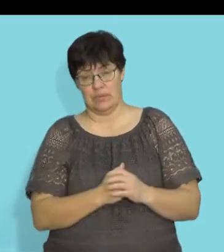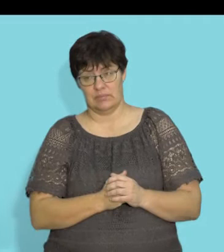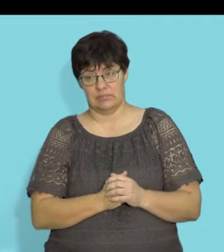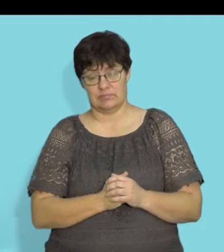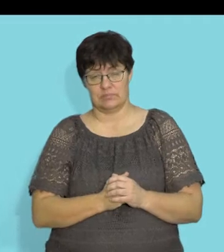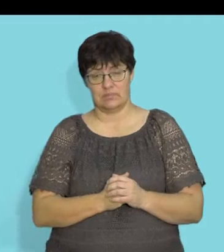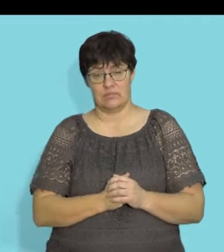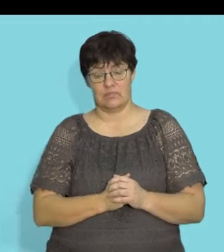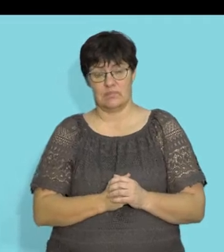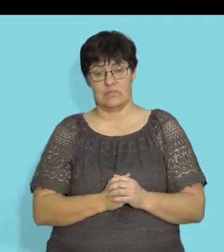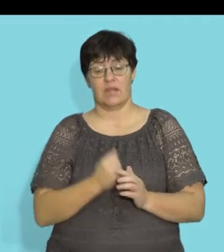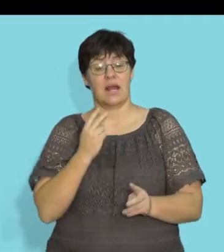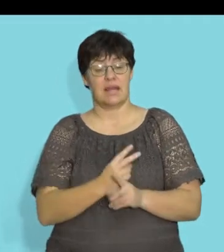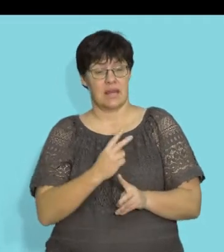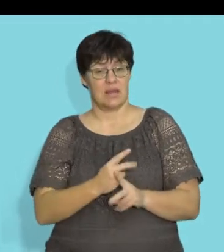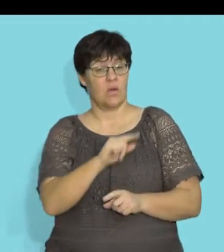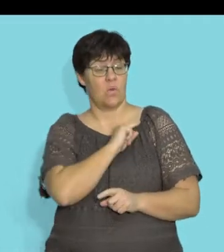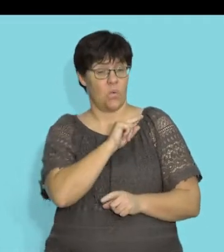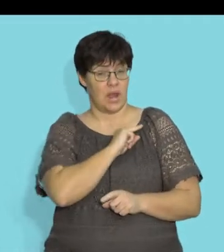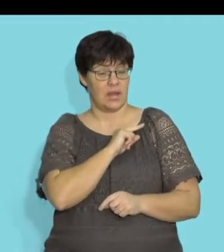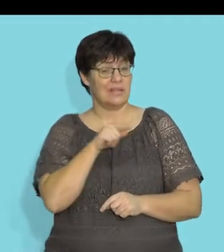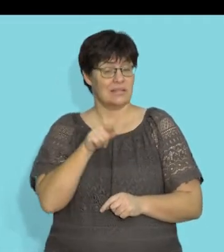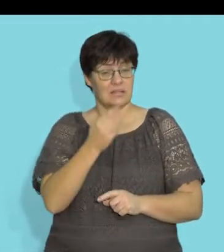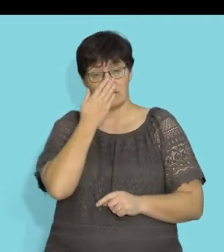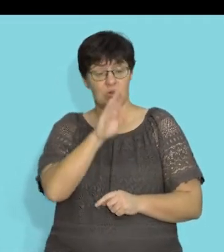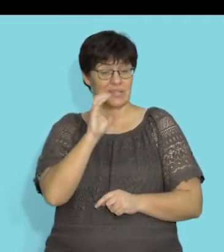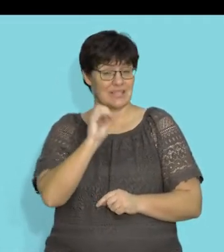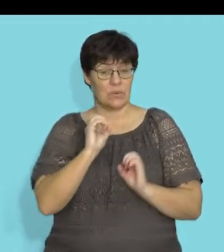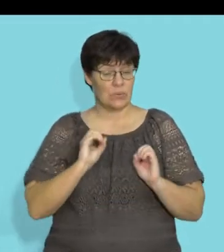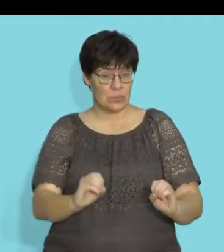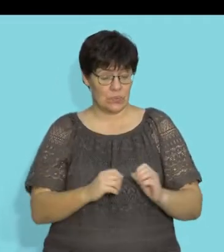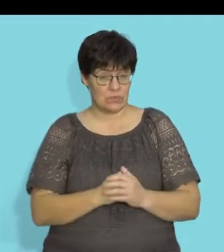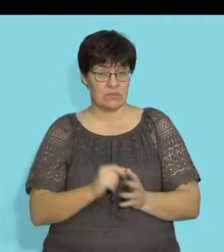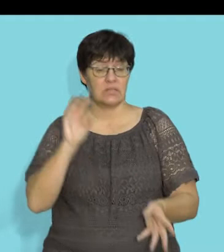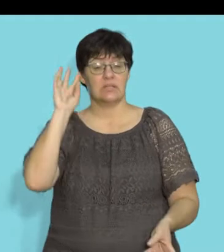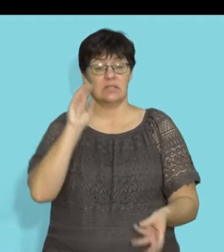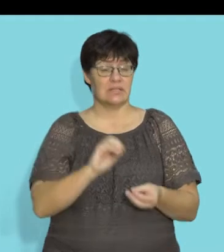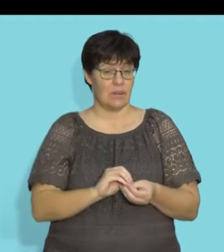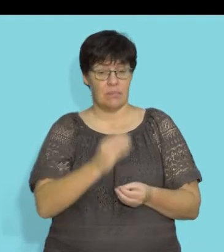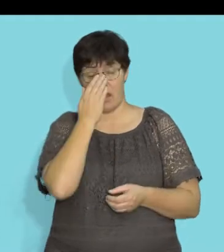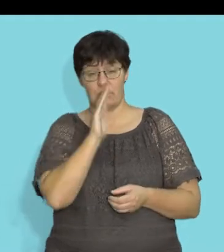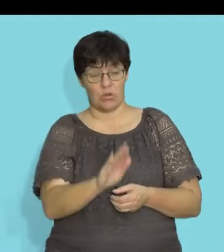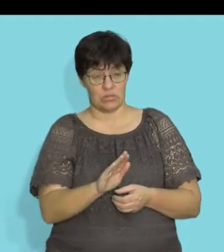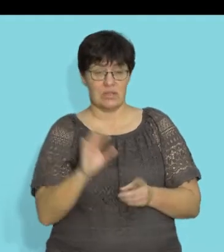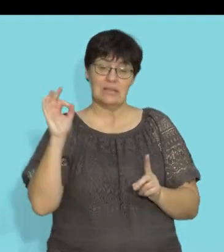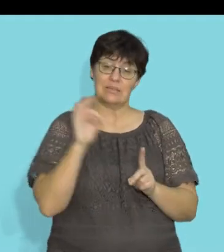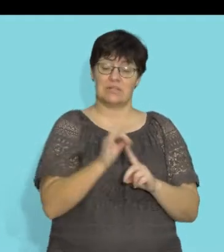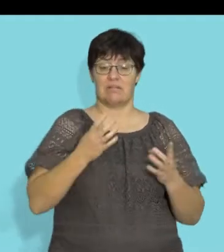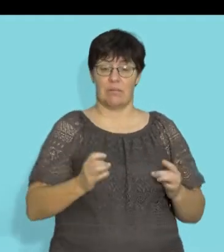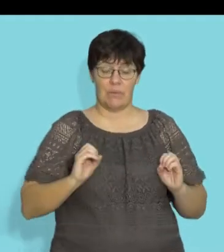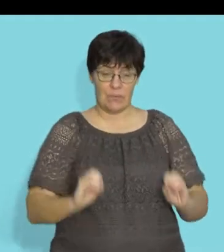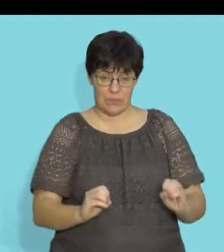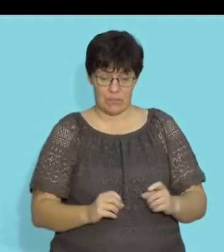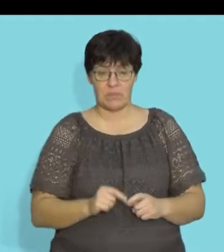number. So again, guys, because the terms are not approaching 0 and the sum is not approaching a specific